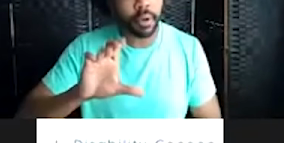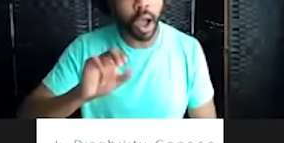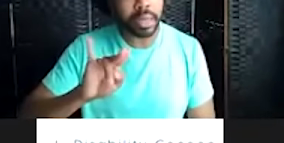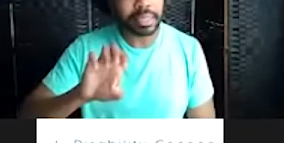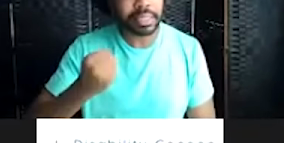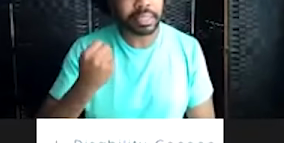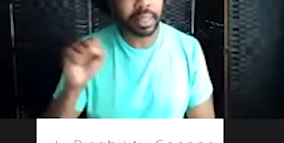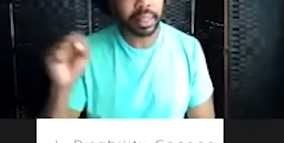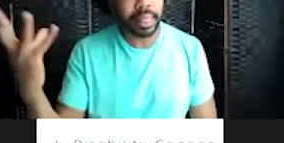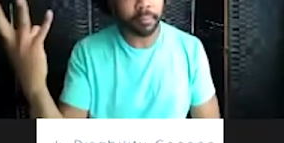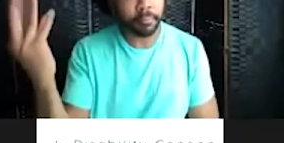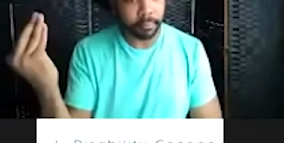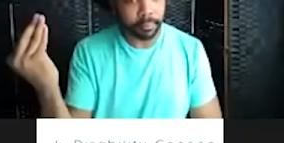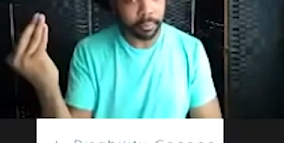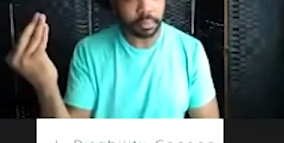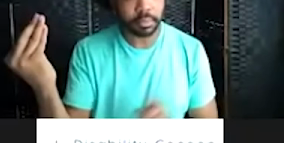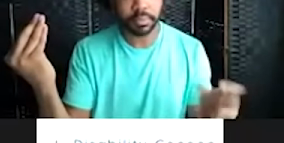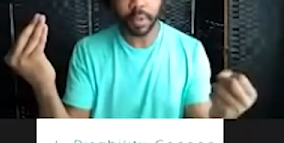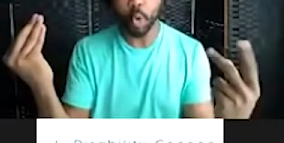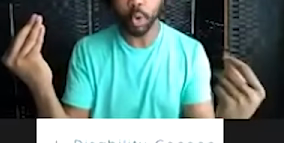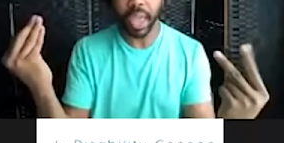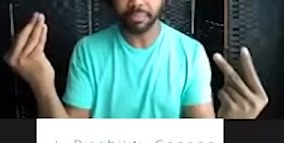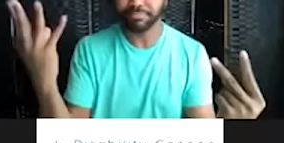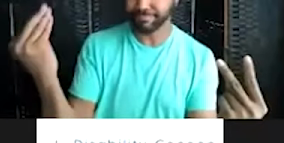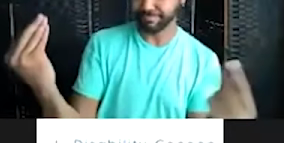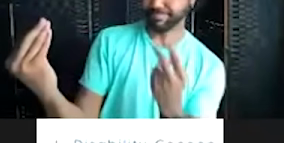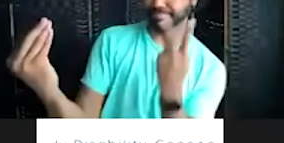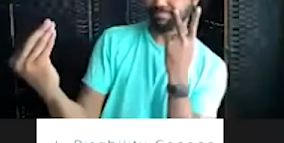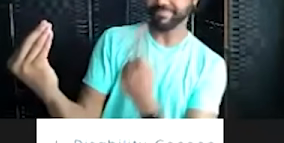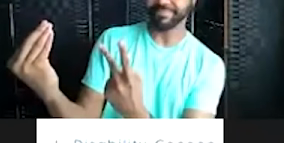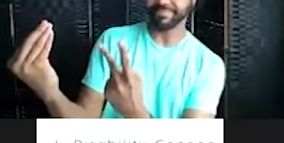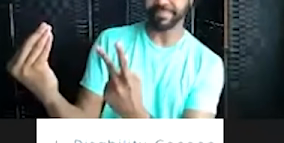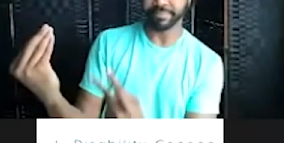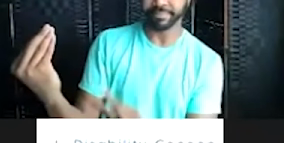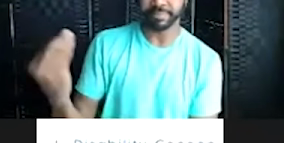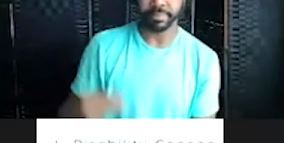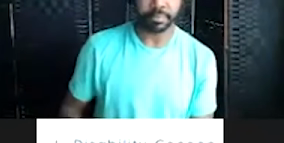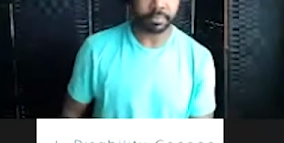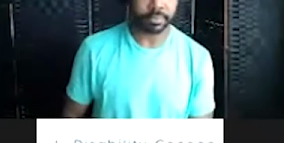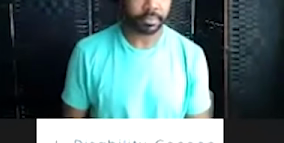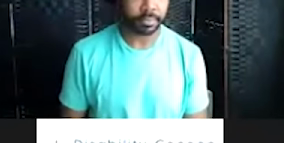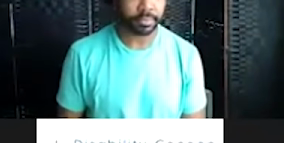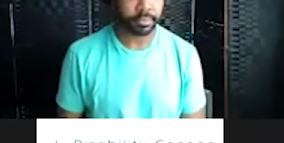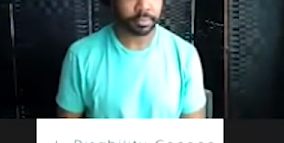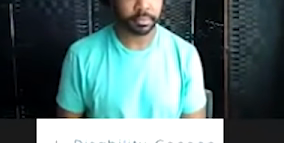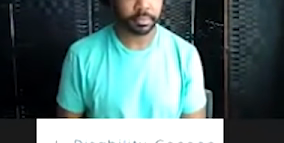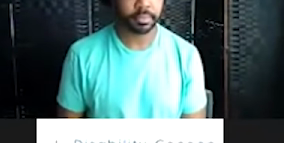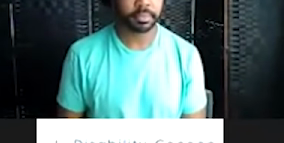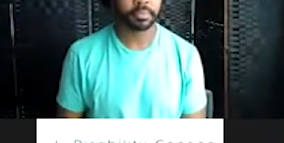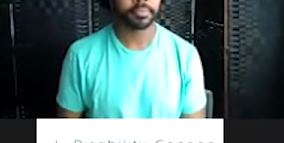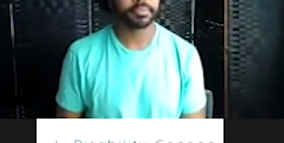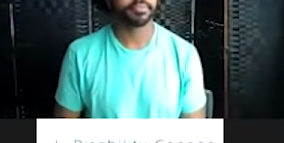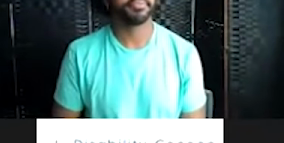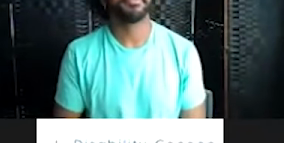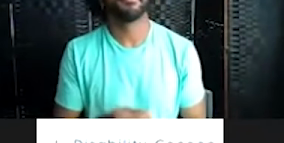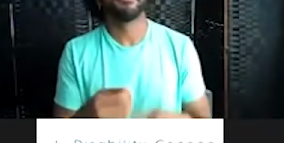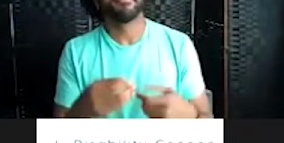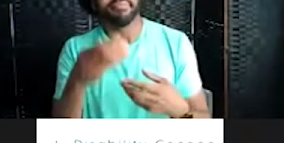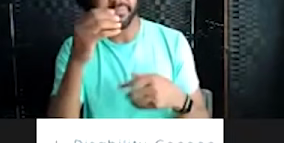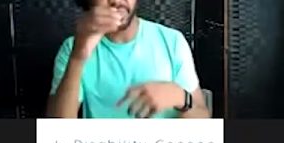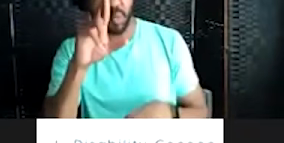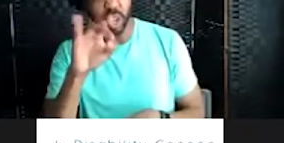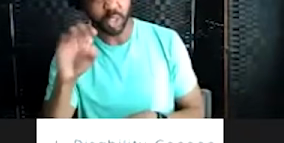Okay. Great. We should have added a disclaimer that Alexa can kind of be obstinate sometimes. Yeah.